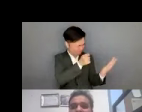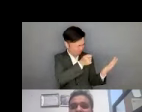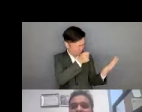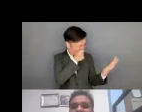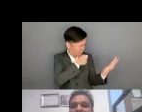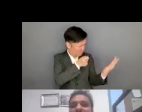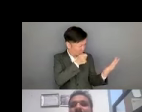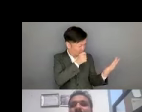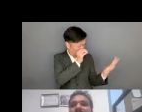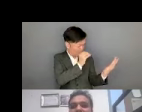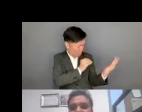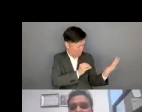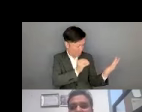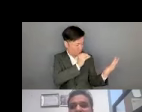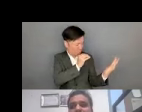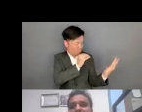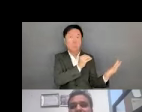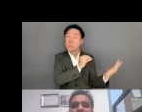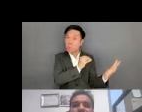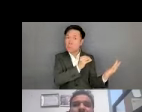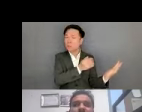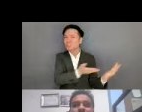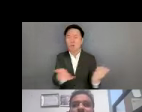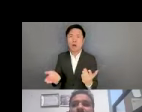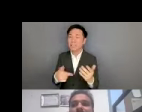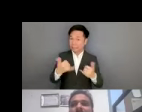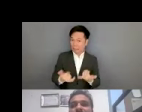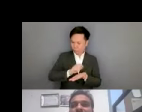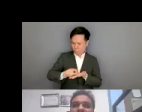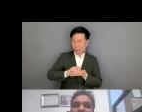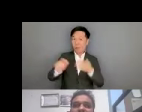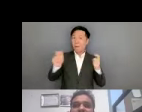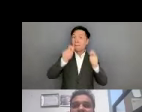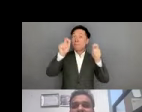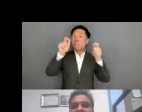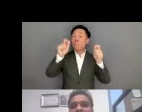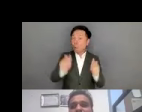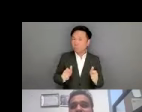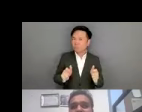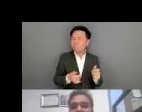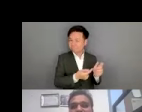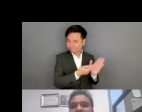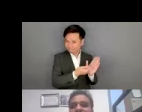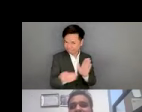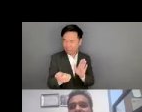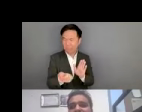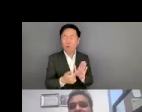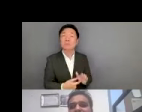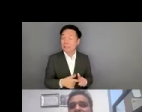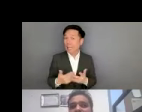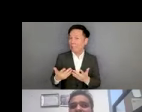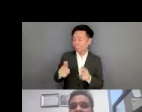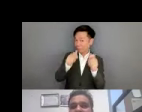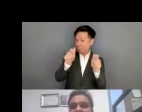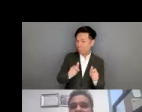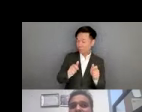the interesting finding. So this capacity development manual, this is designed to the trainers on how